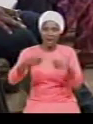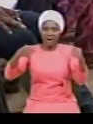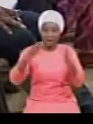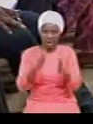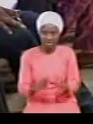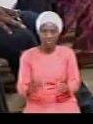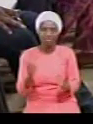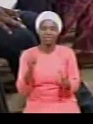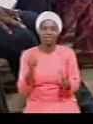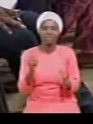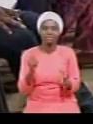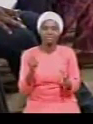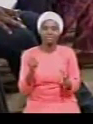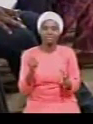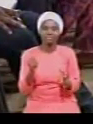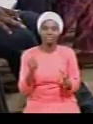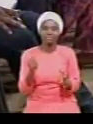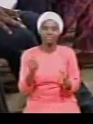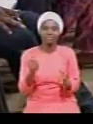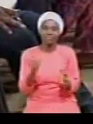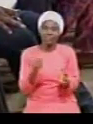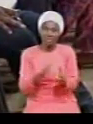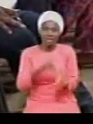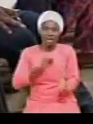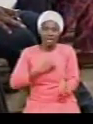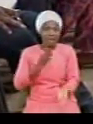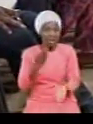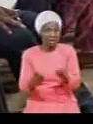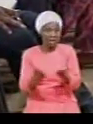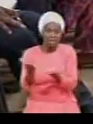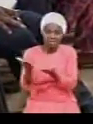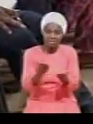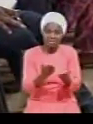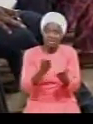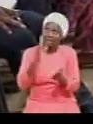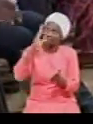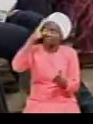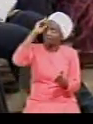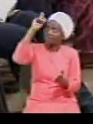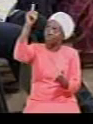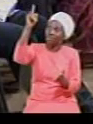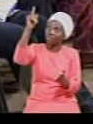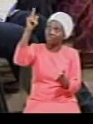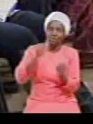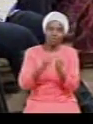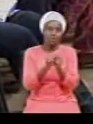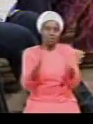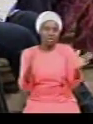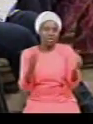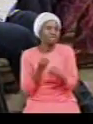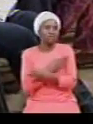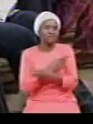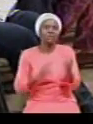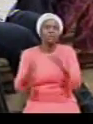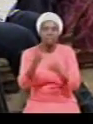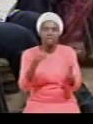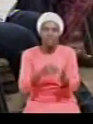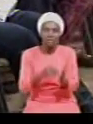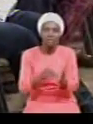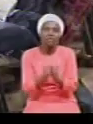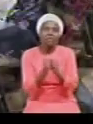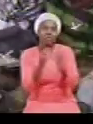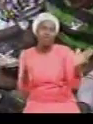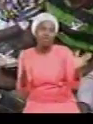my enemies, might serve him. Tell me somebody there. Tell me out